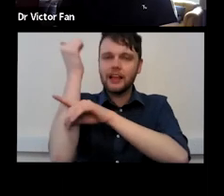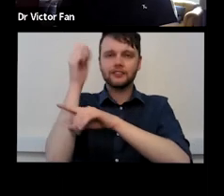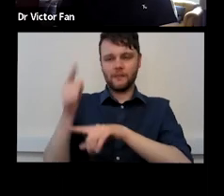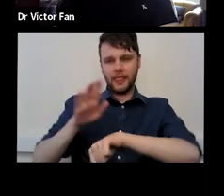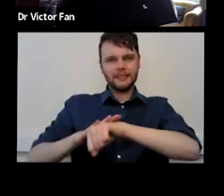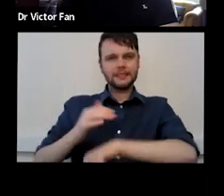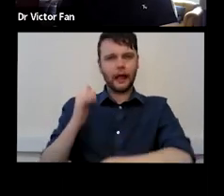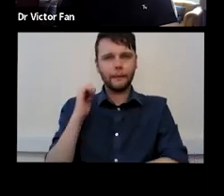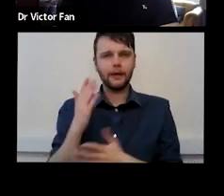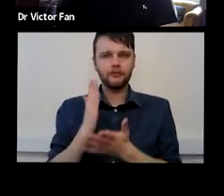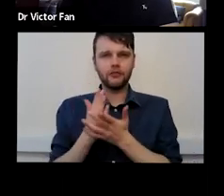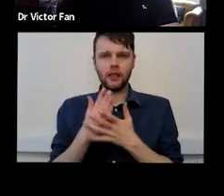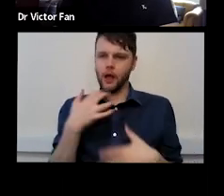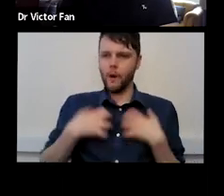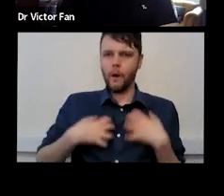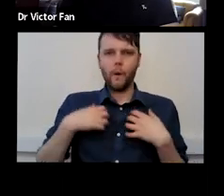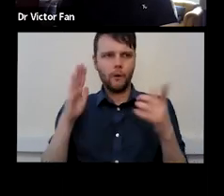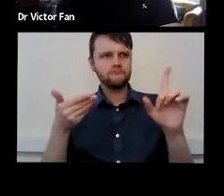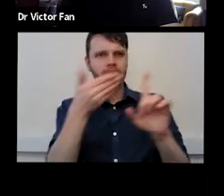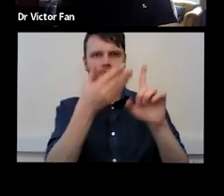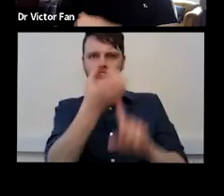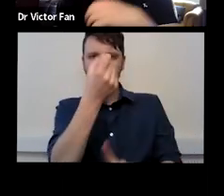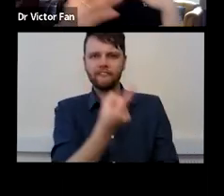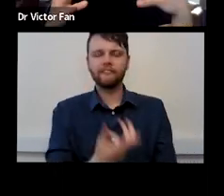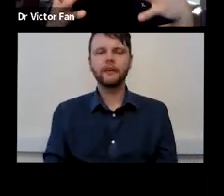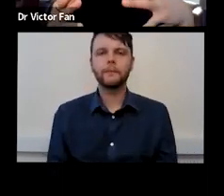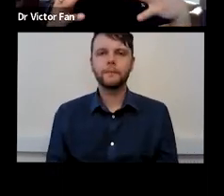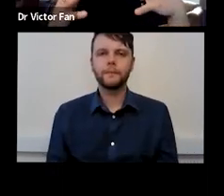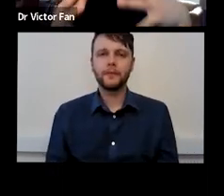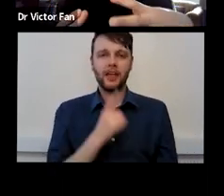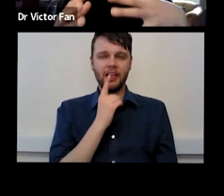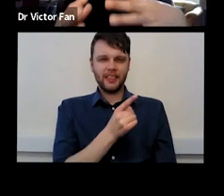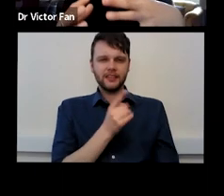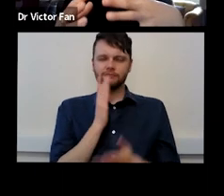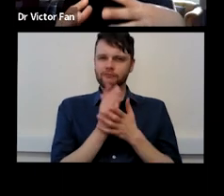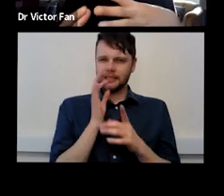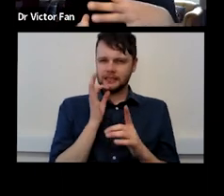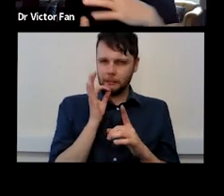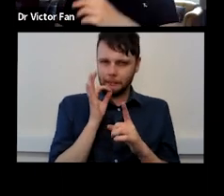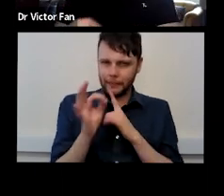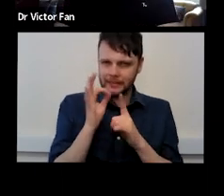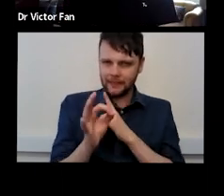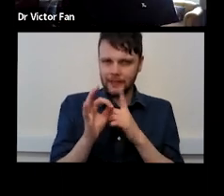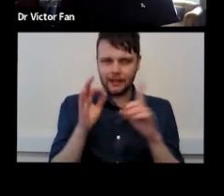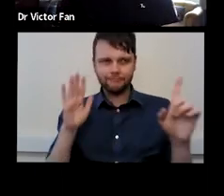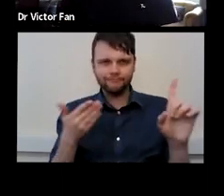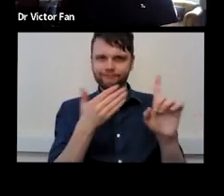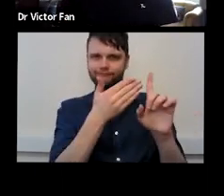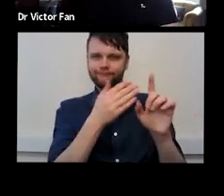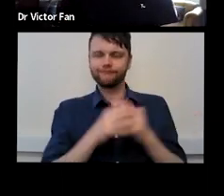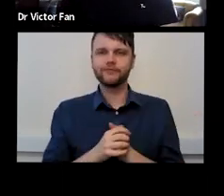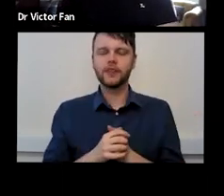1920s had aspired to achieve. And this is a very specific kind of aspiration